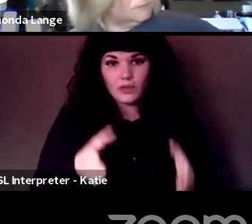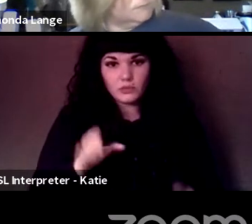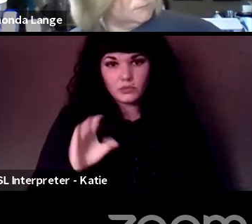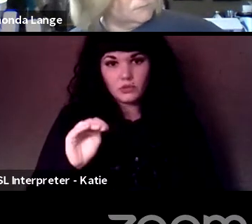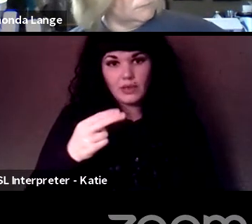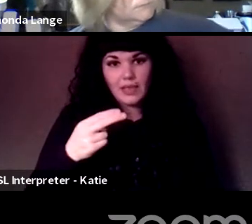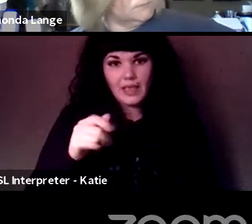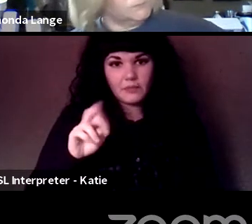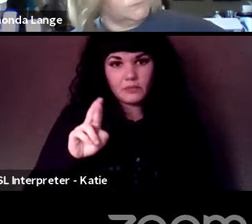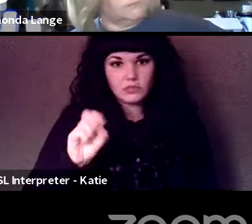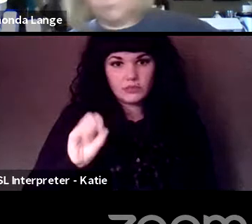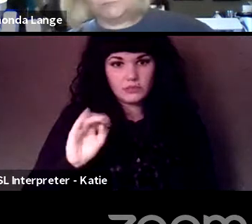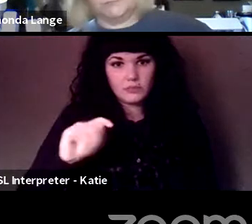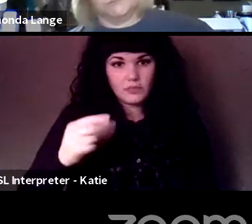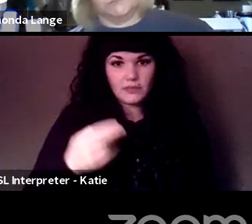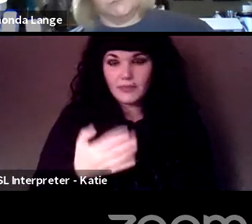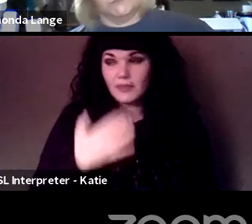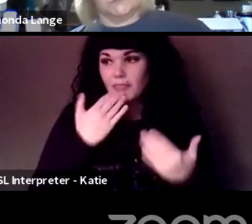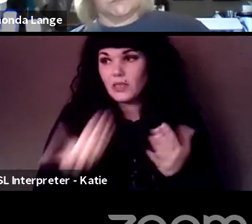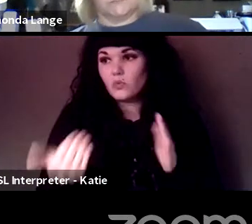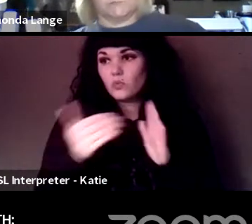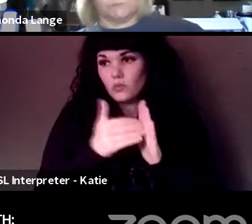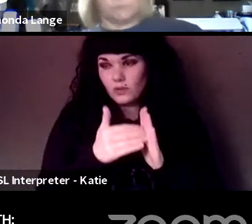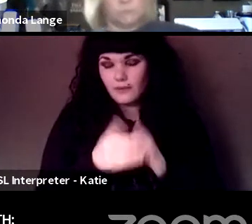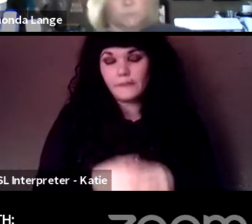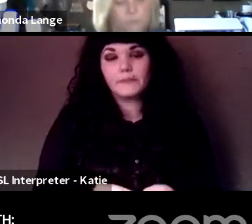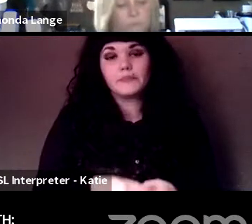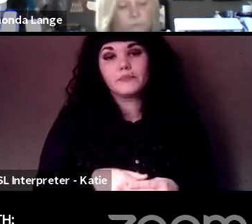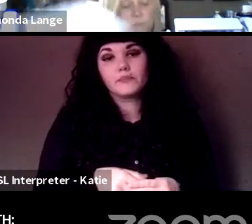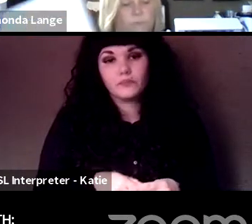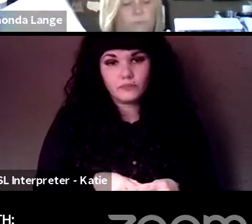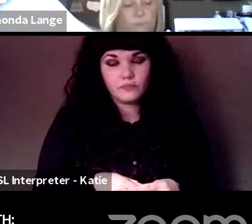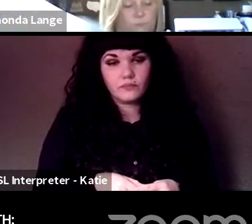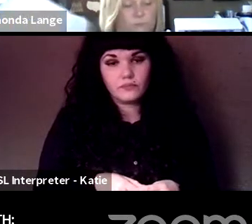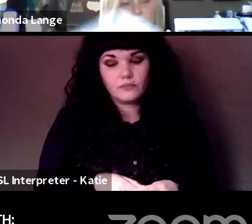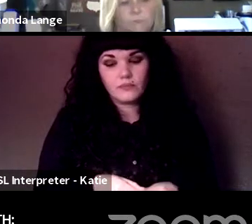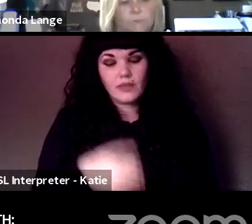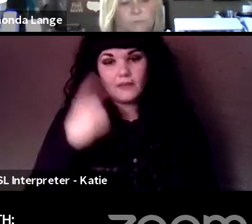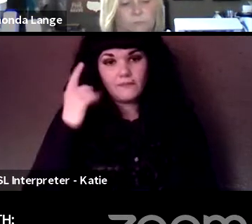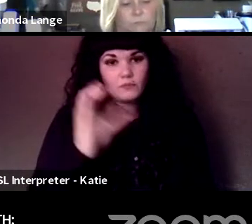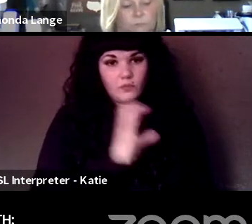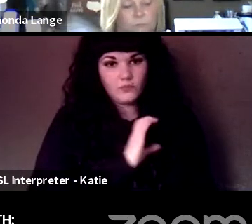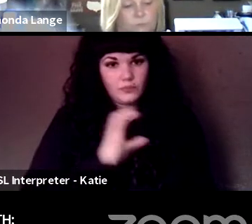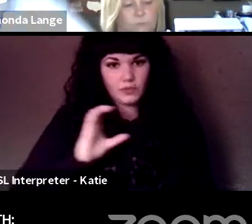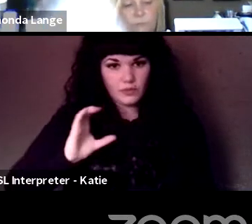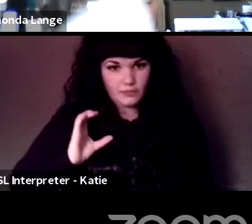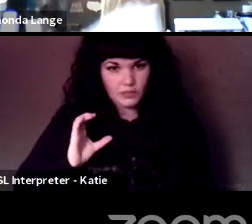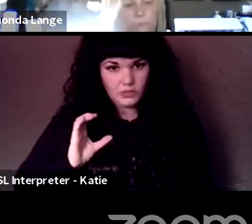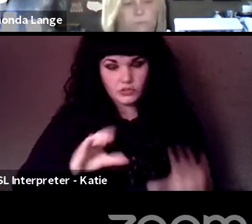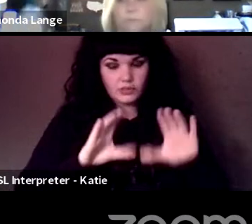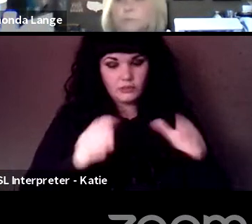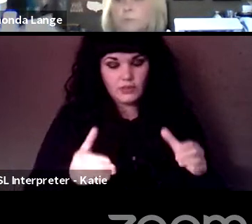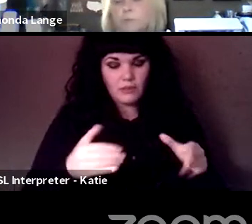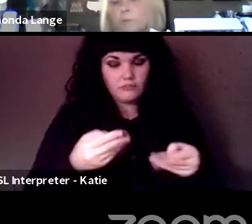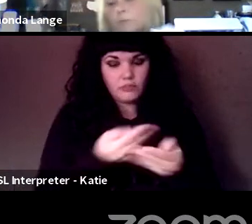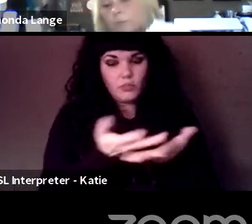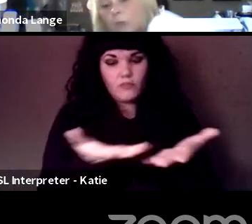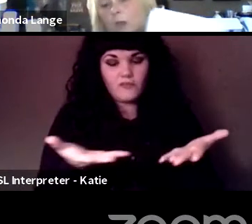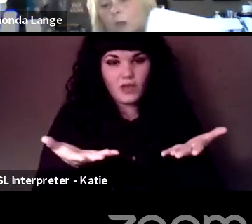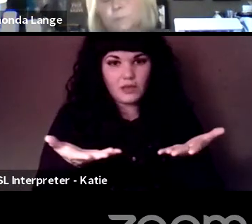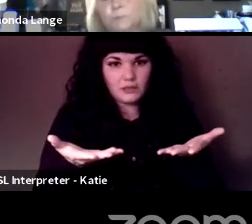Thank you again, Chair Kellum. Provided for the commission are financial procedures that are